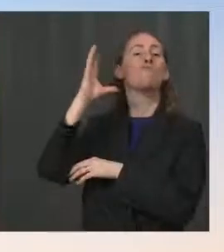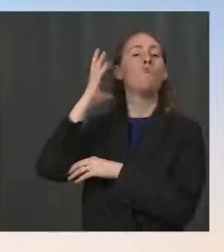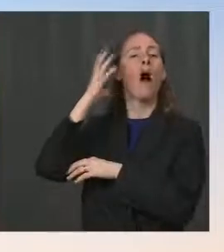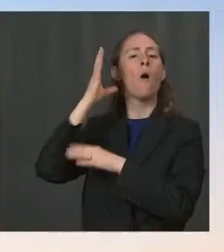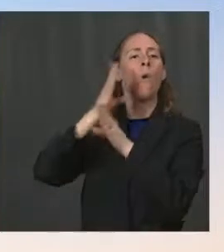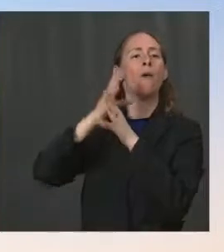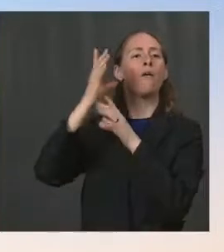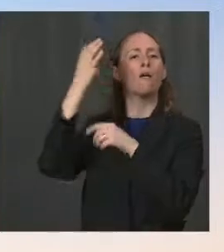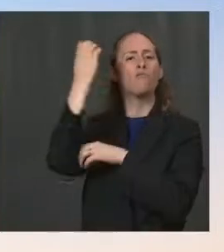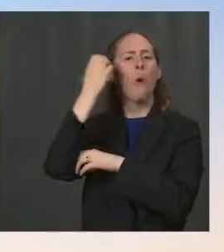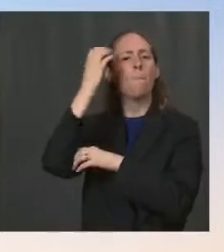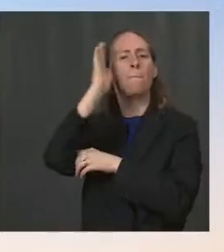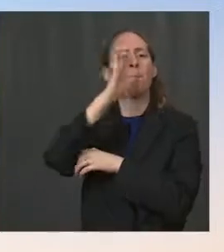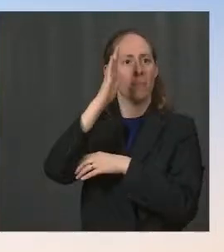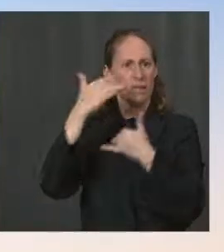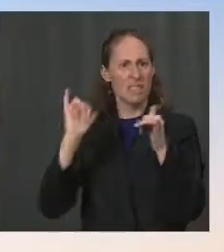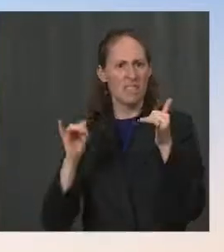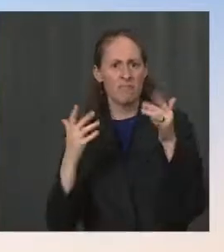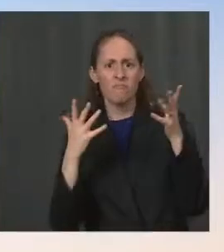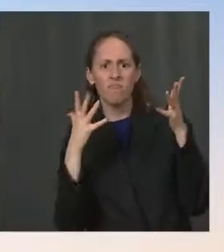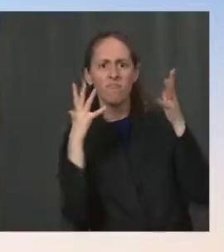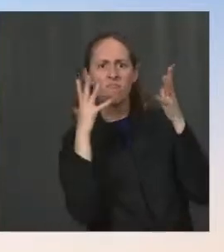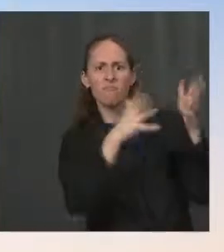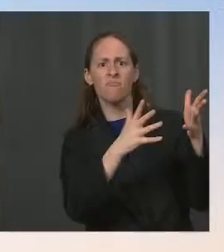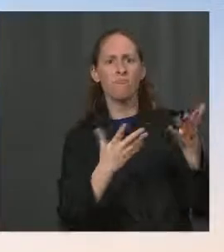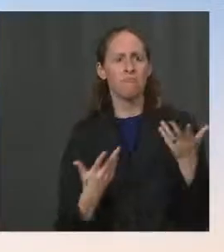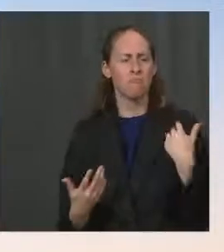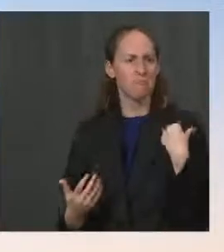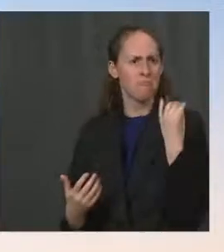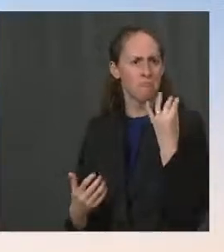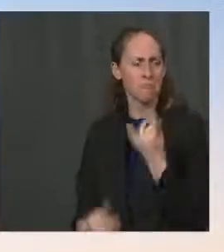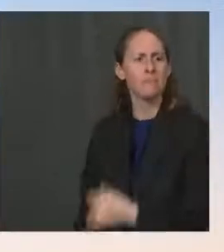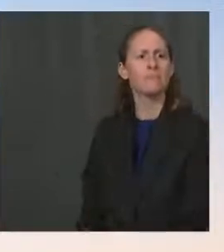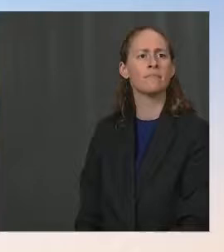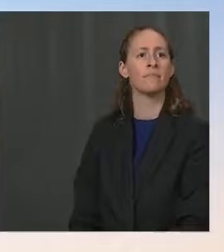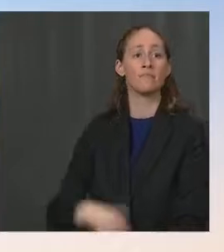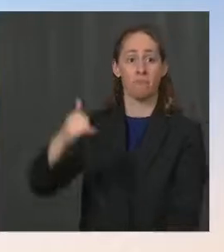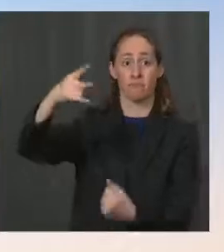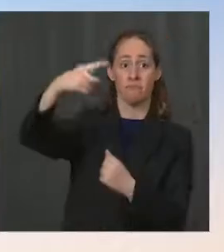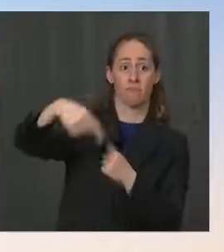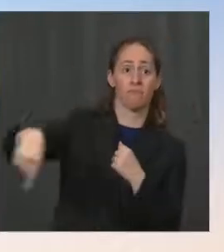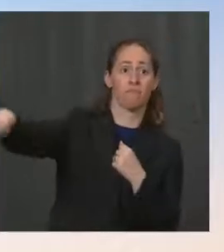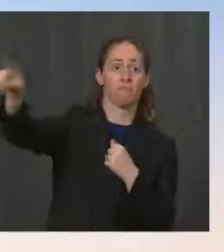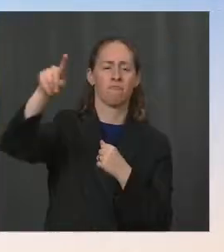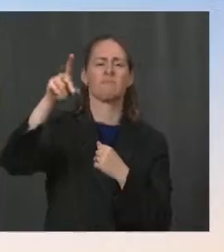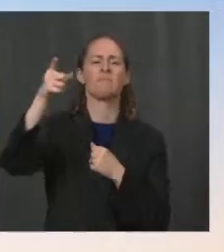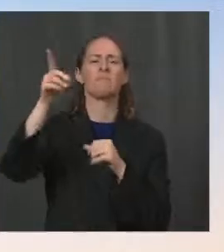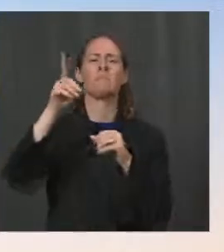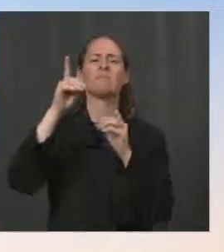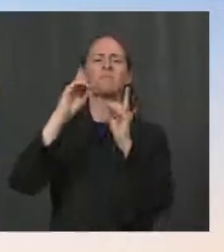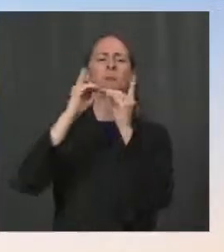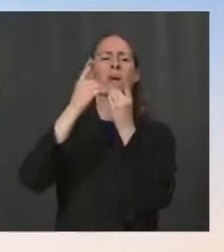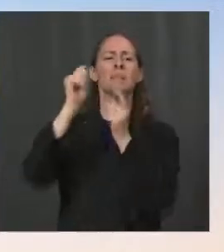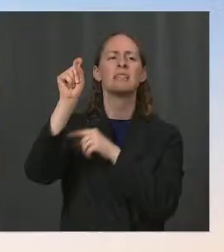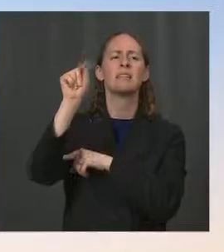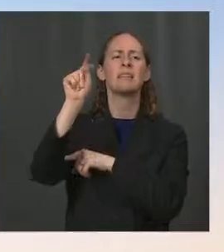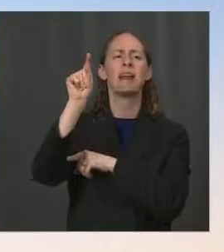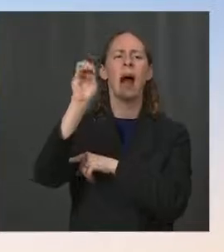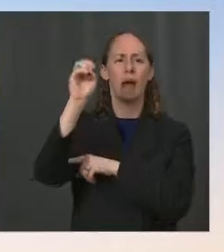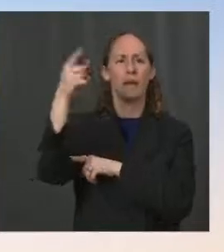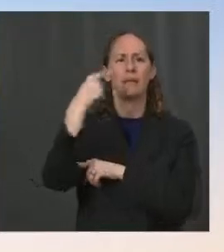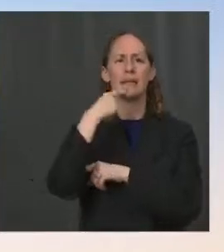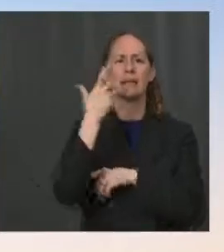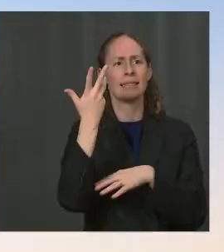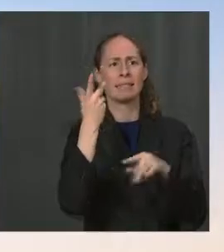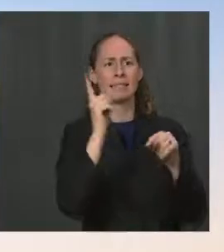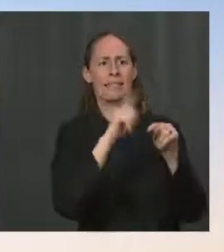also hearing from some senior State Department officials that there were constraints getting people through the gates at HKIA, that some